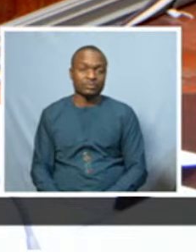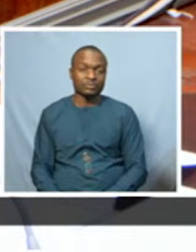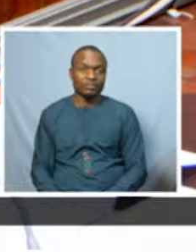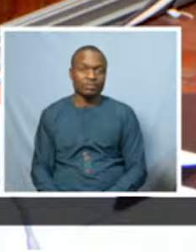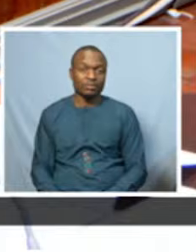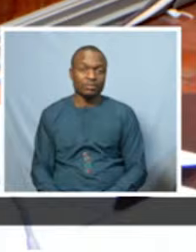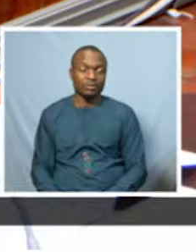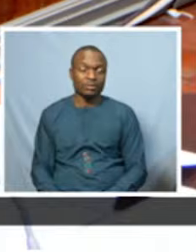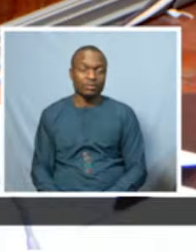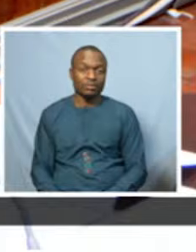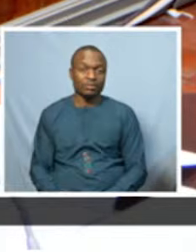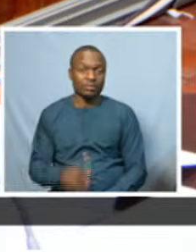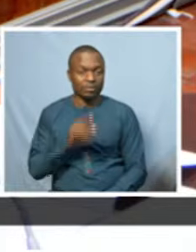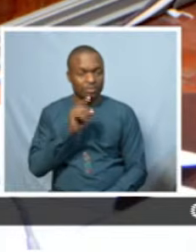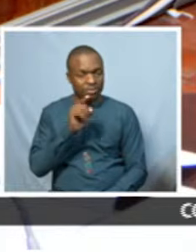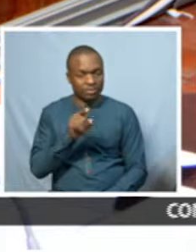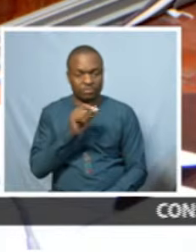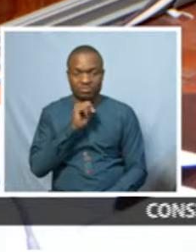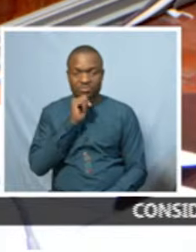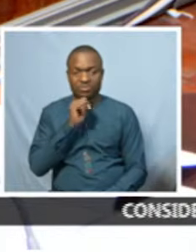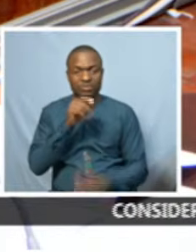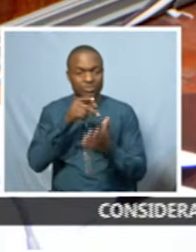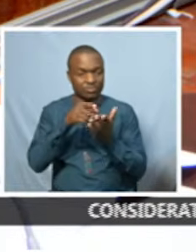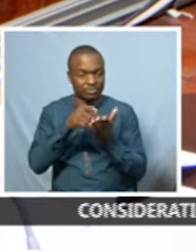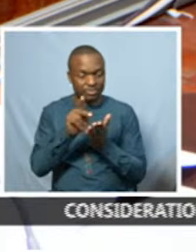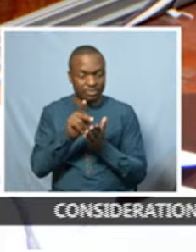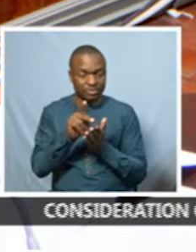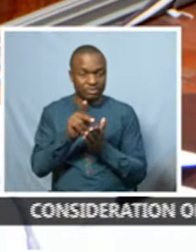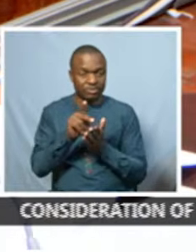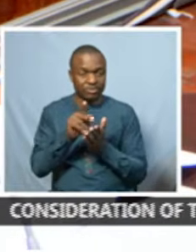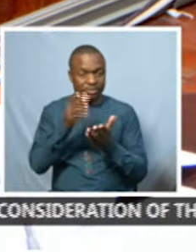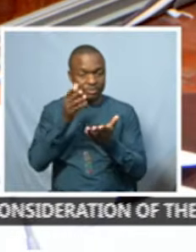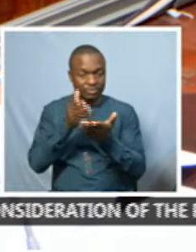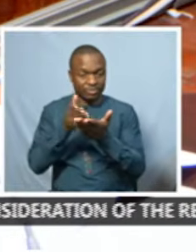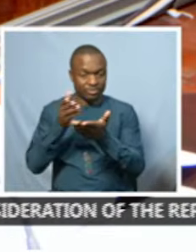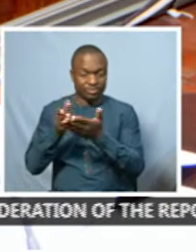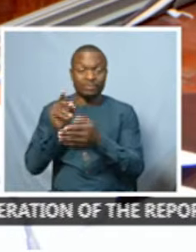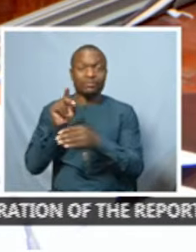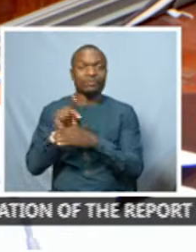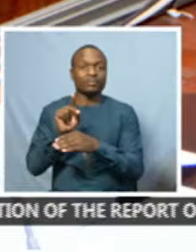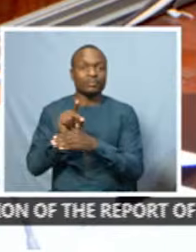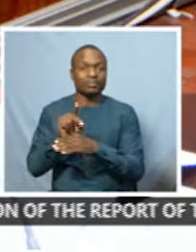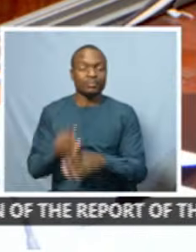is it deliberate that you are not paying for these projects?